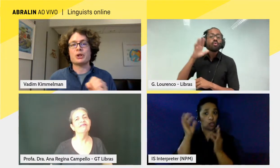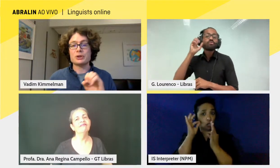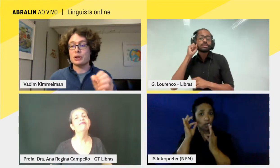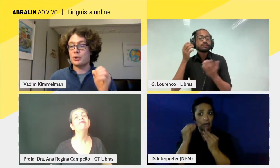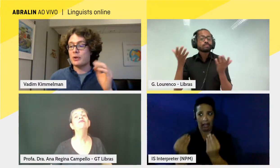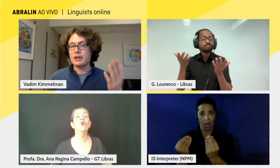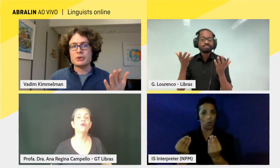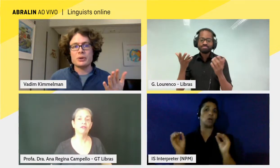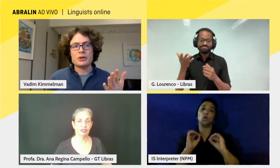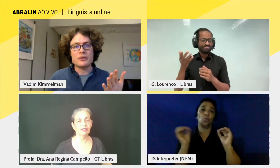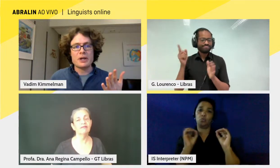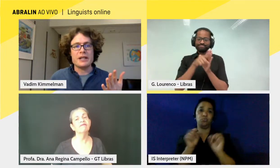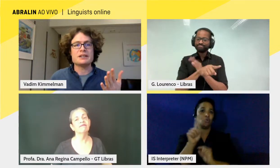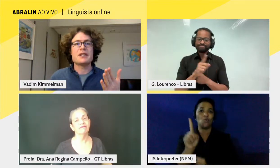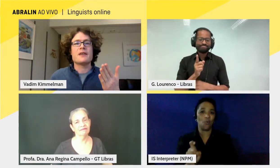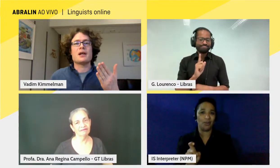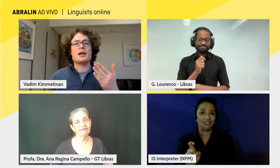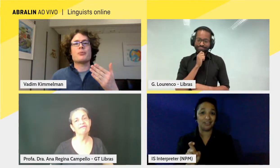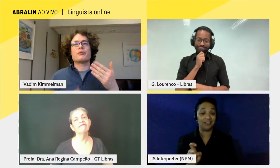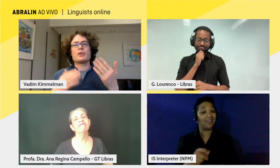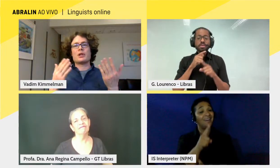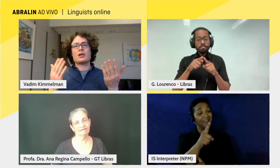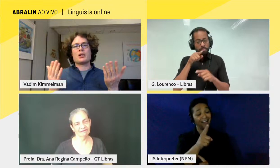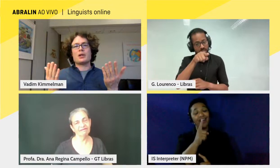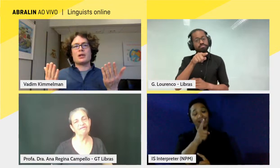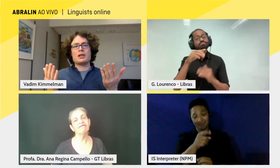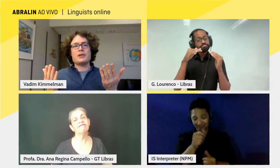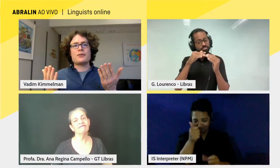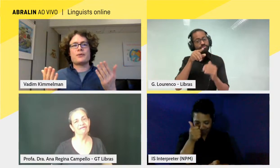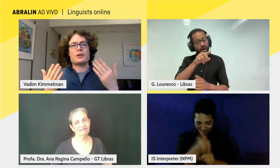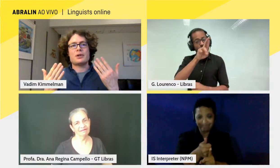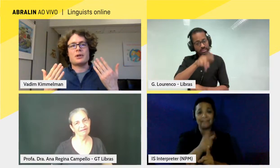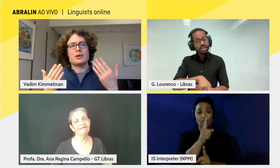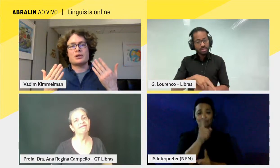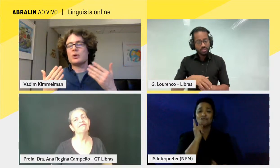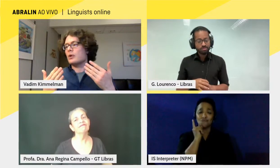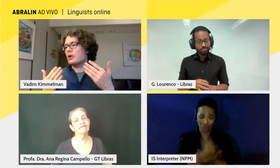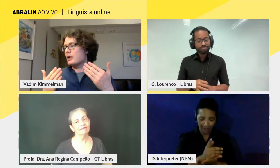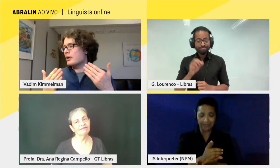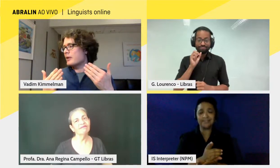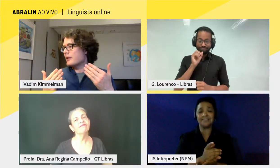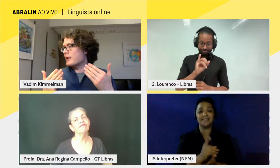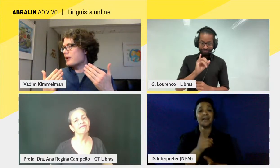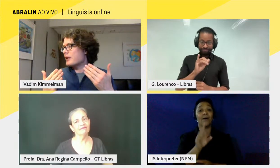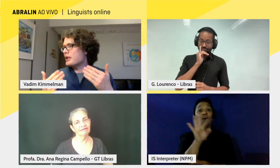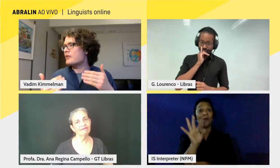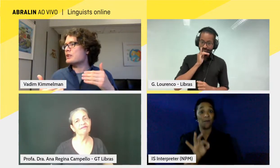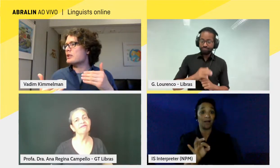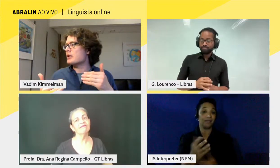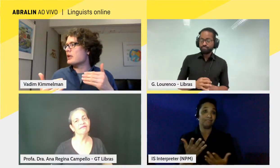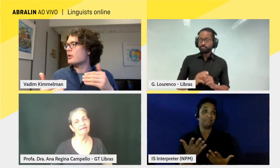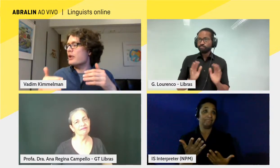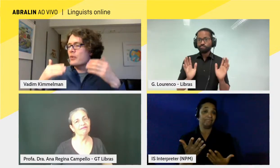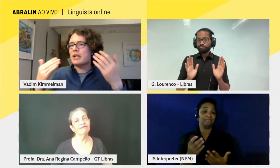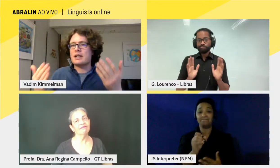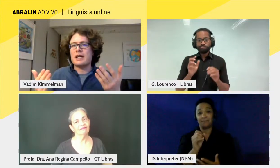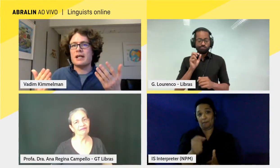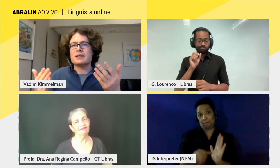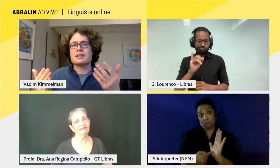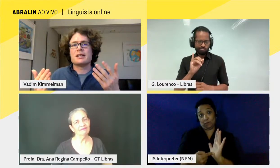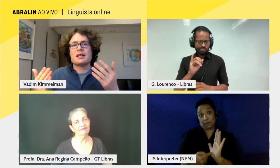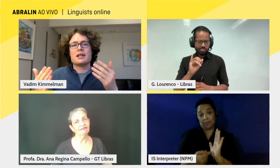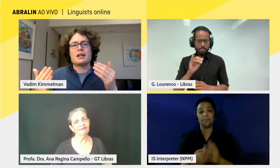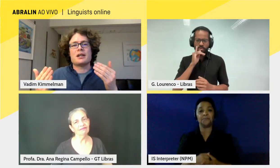Uh, because you're absolutely right. Um, if so, if on the